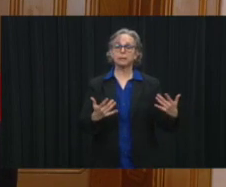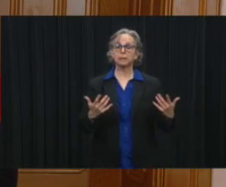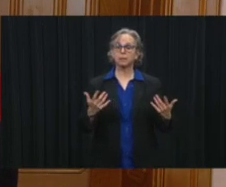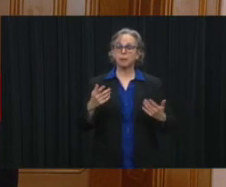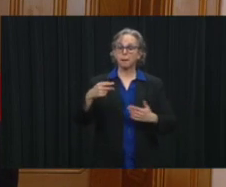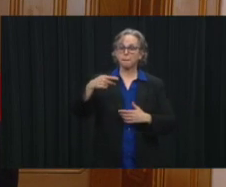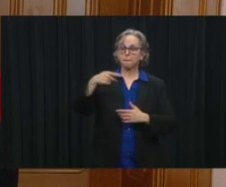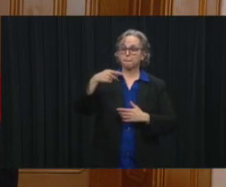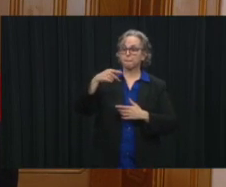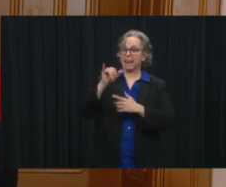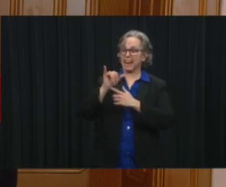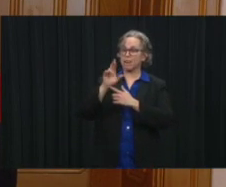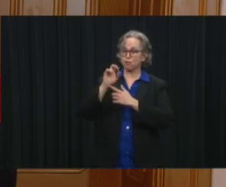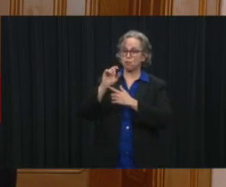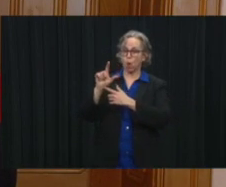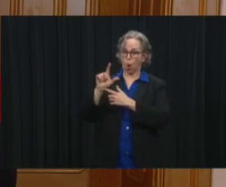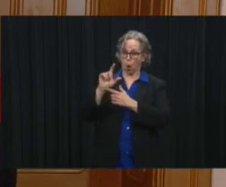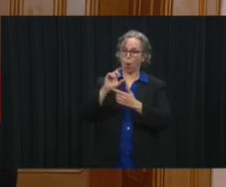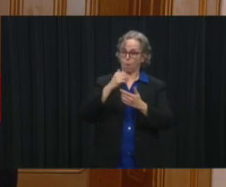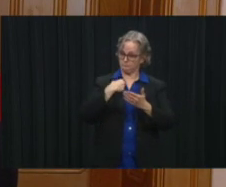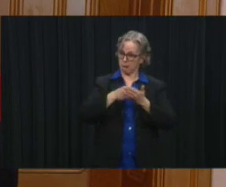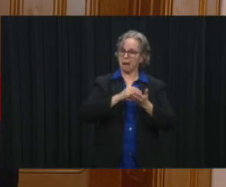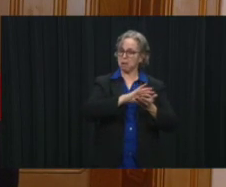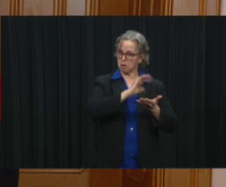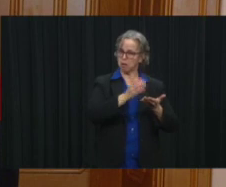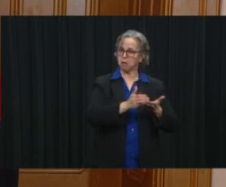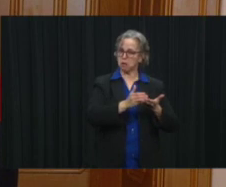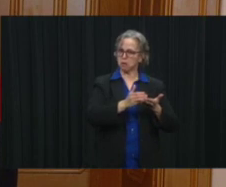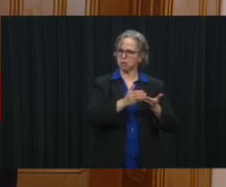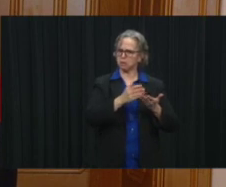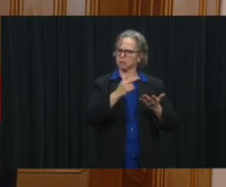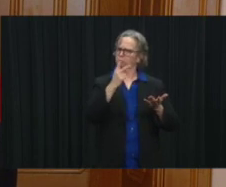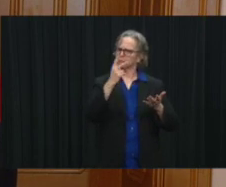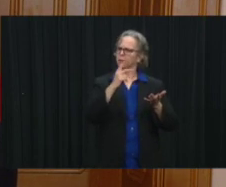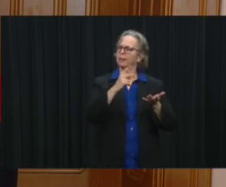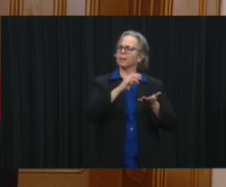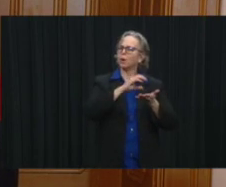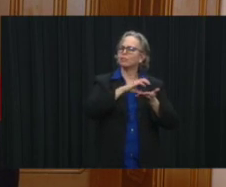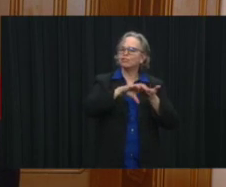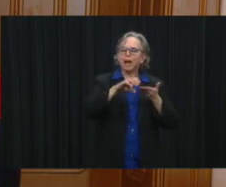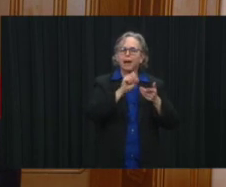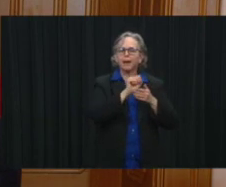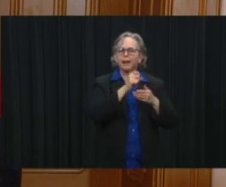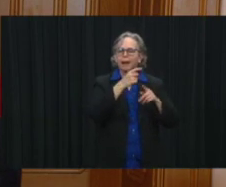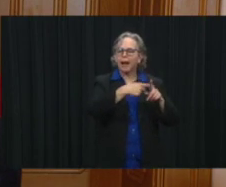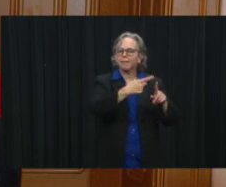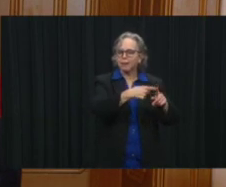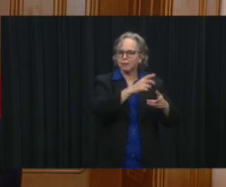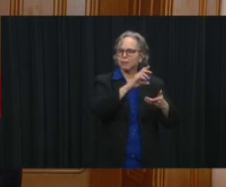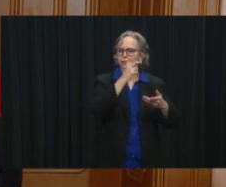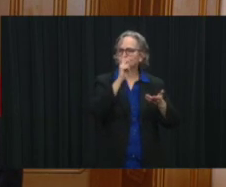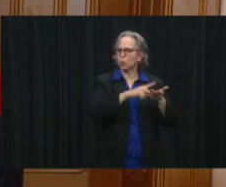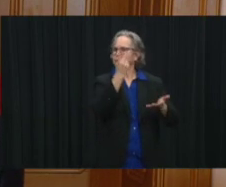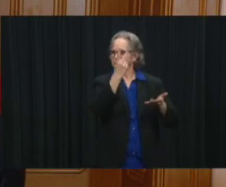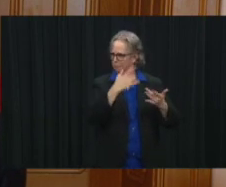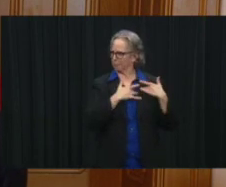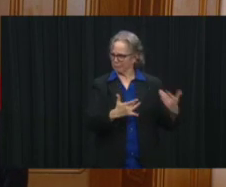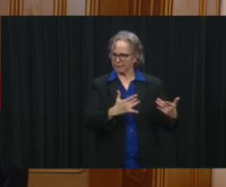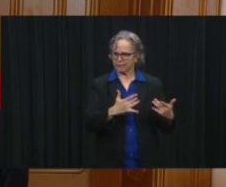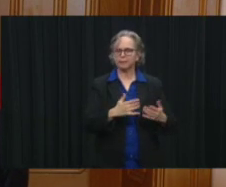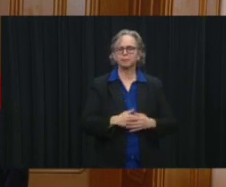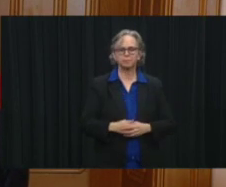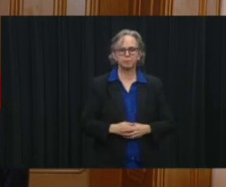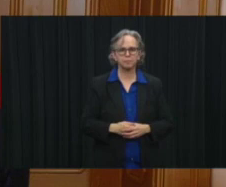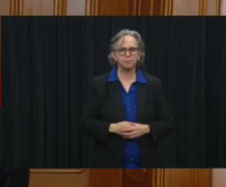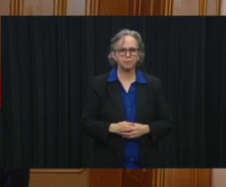February payroll, up to $10 million per business. So this is a big deal. I just had a call with